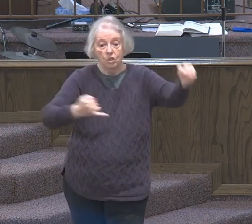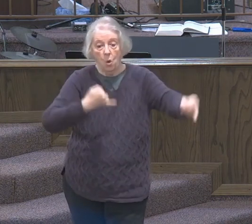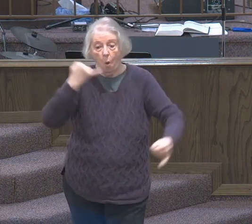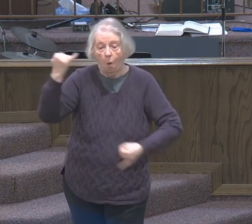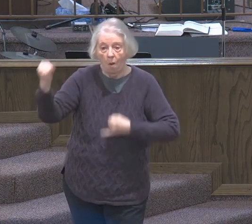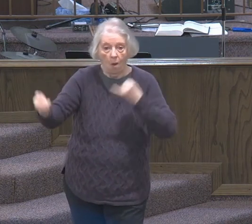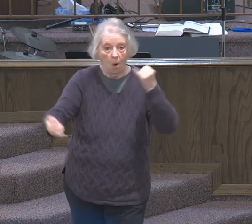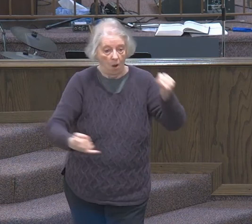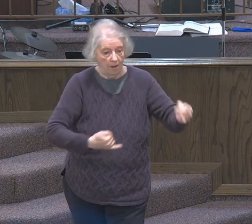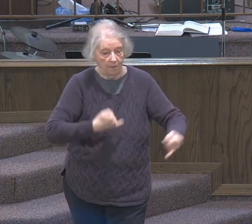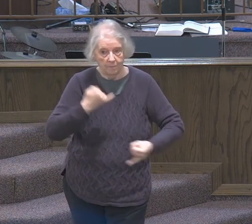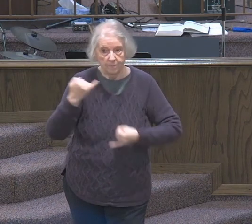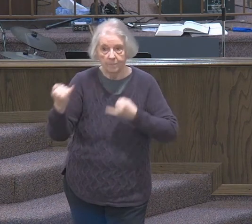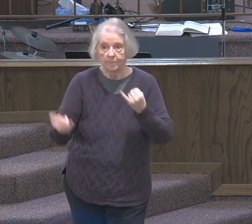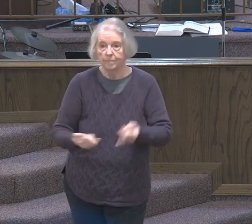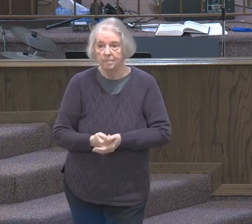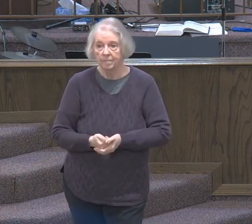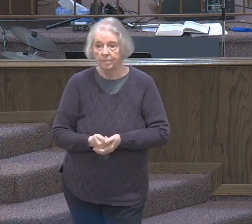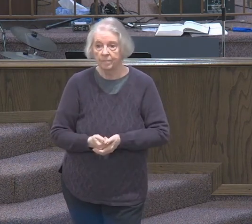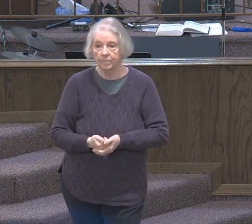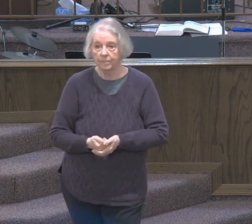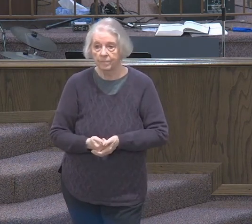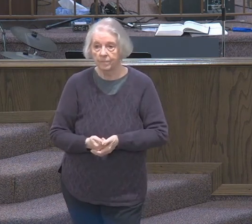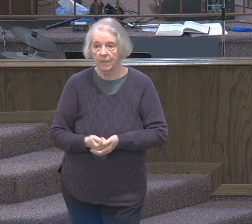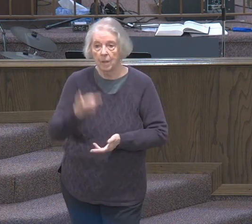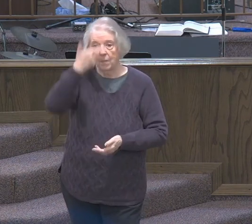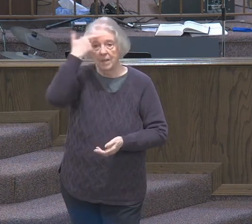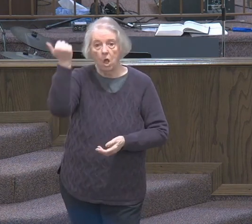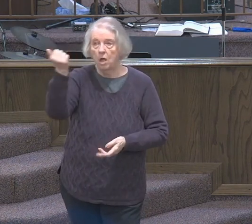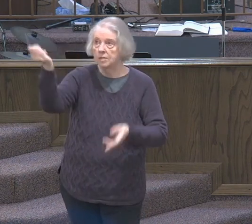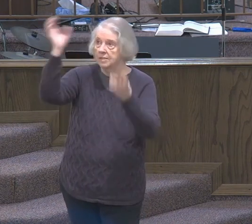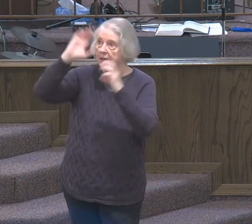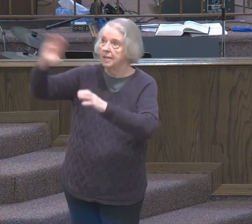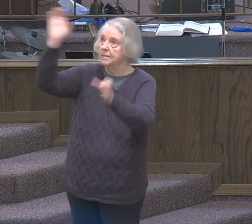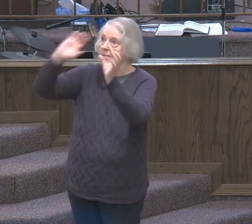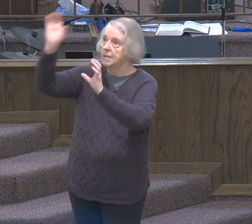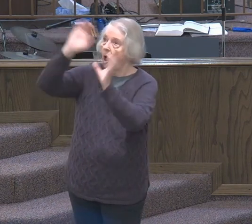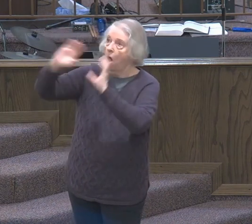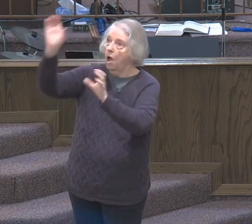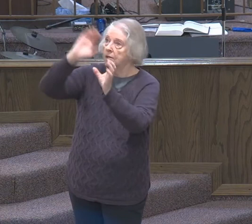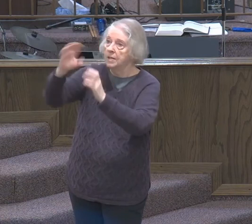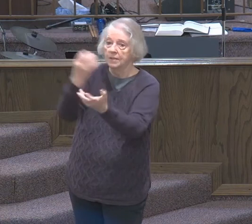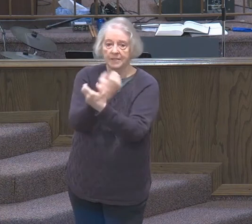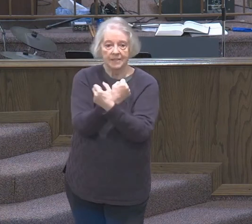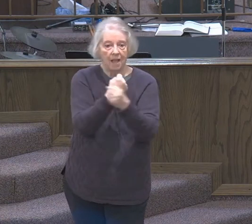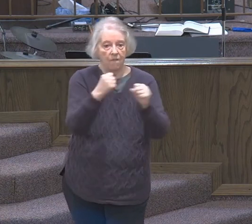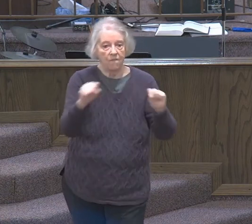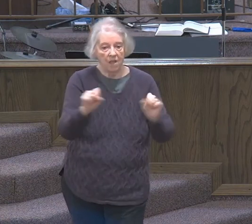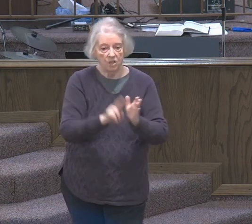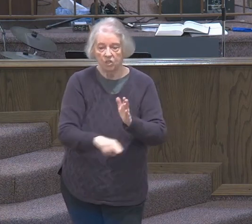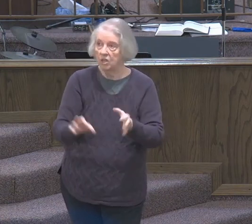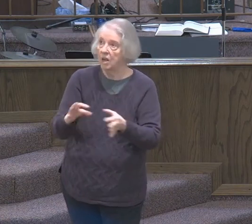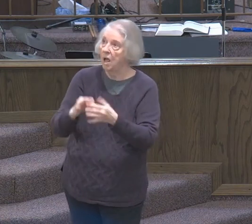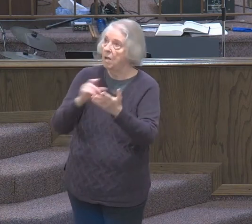As they stood and saw the salvation of the Lord. John stood and saw